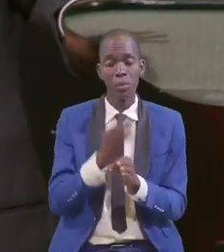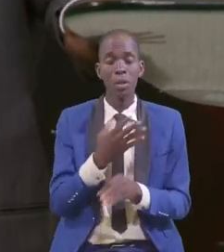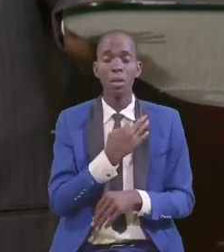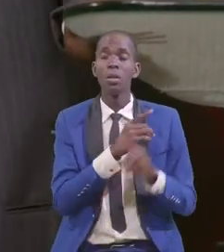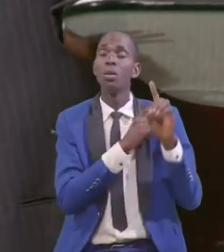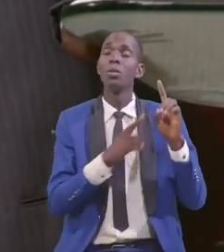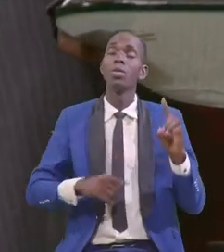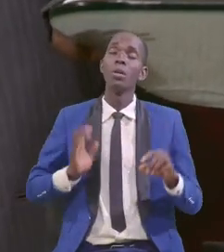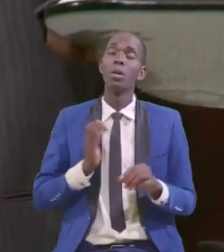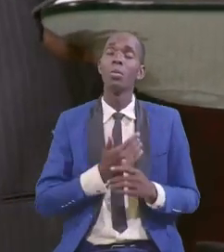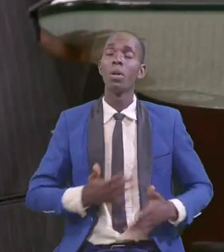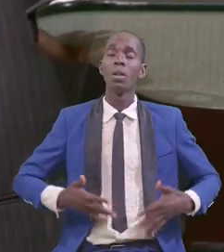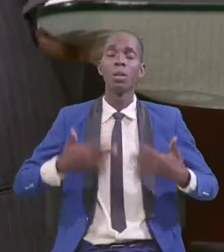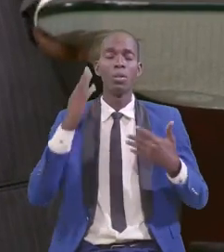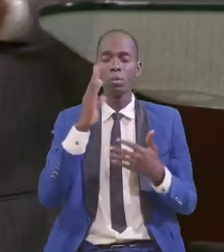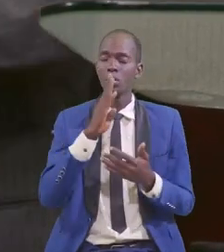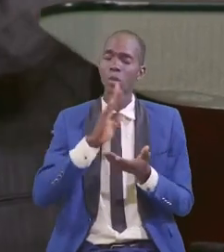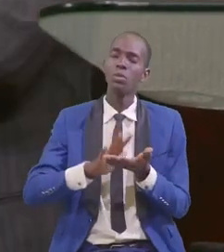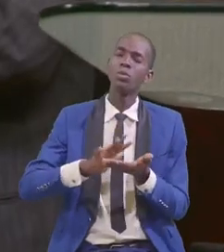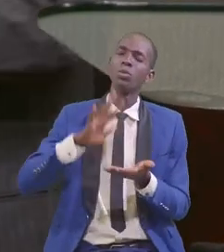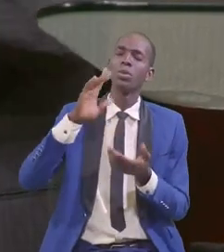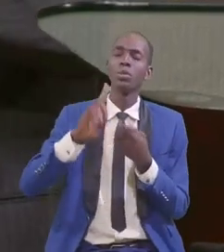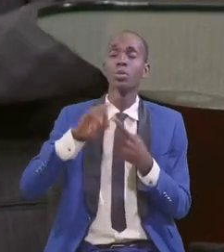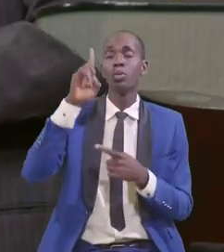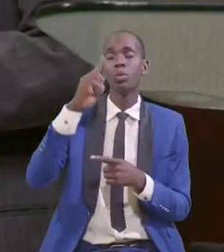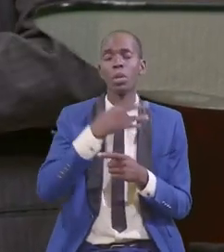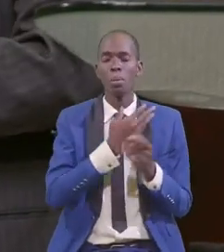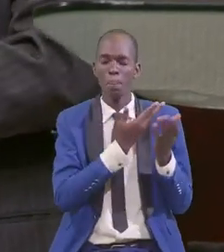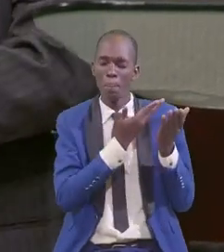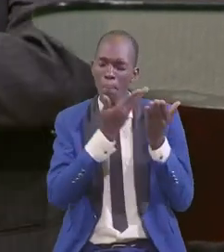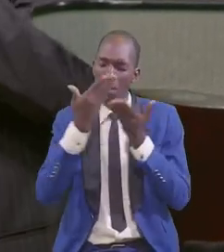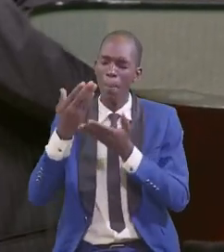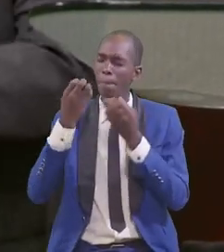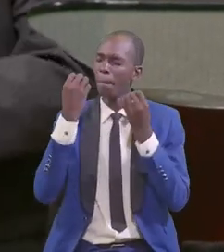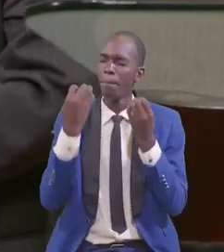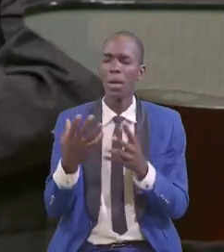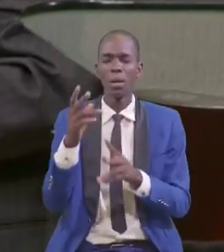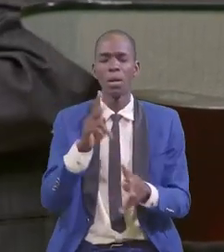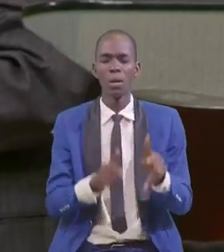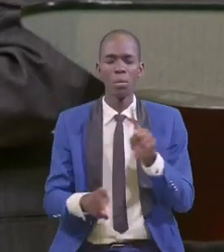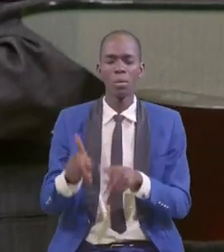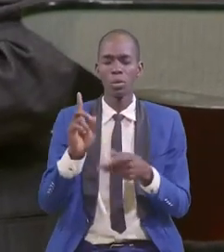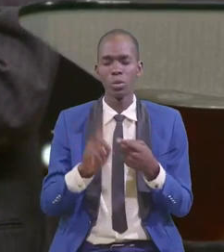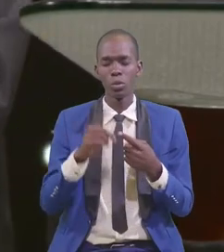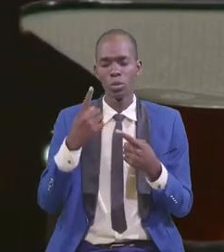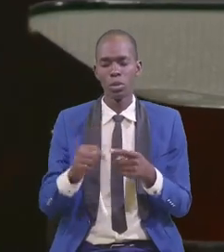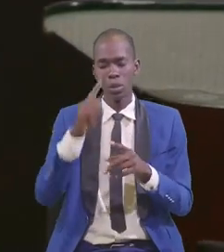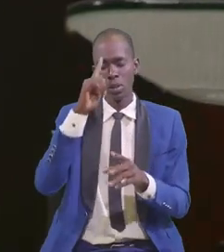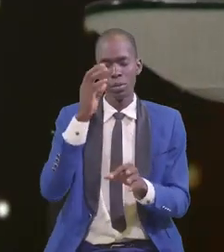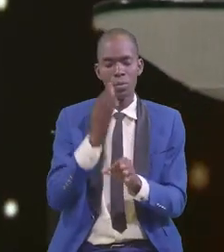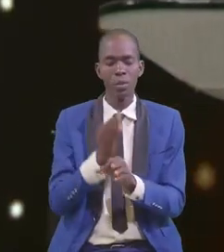our lives will be glorifying unto you and bringing many people into the faith